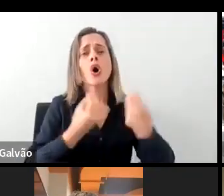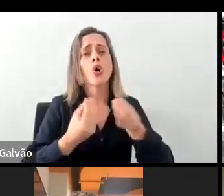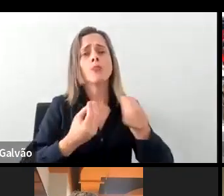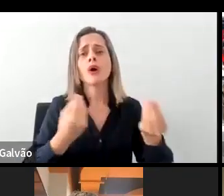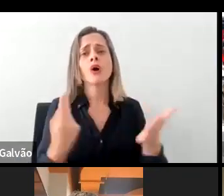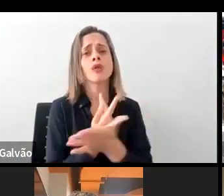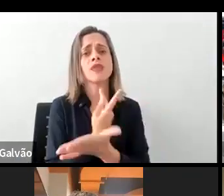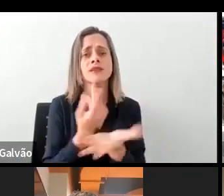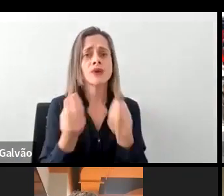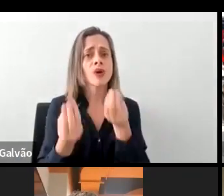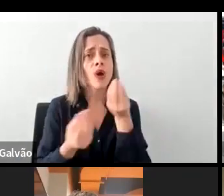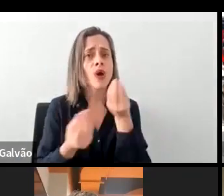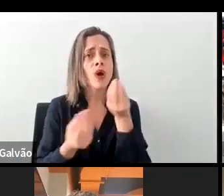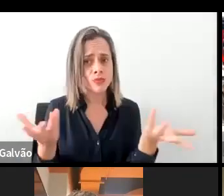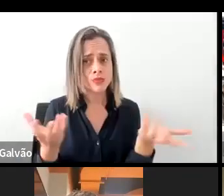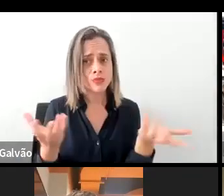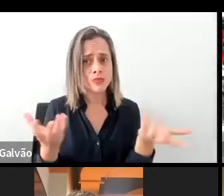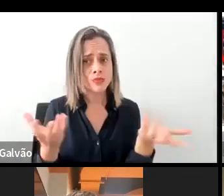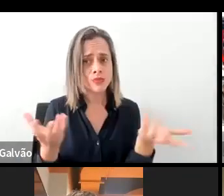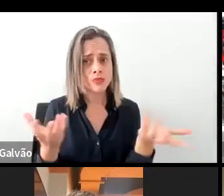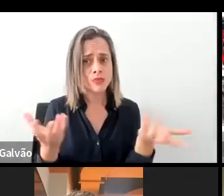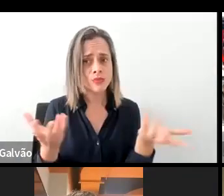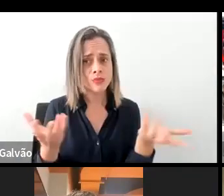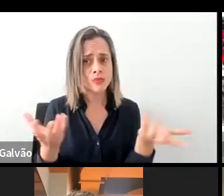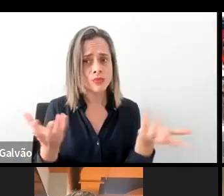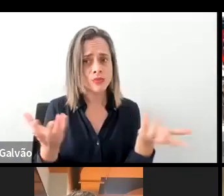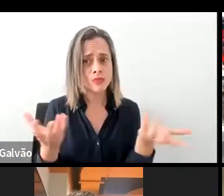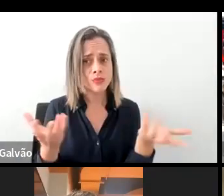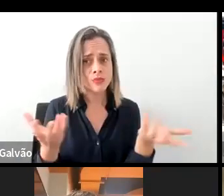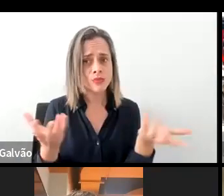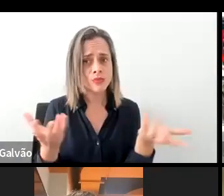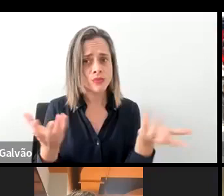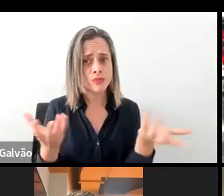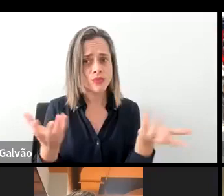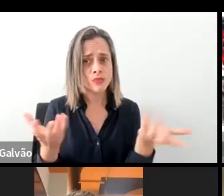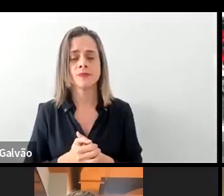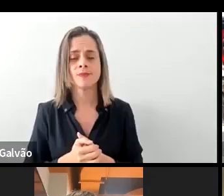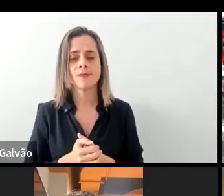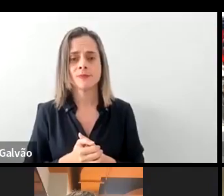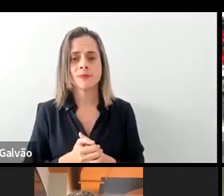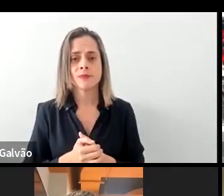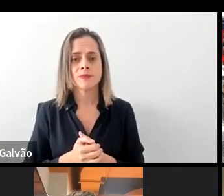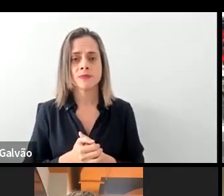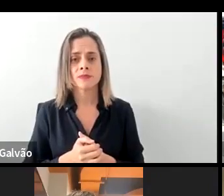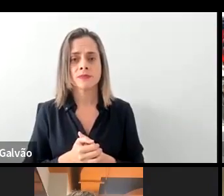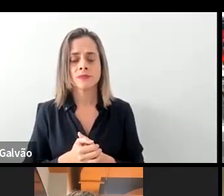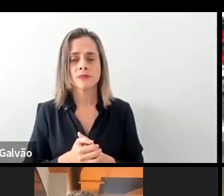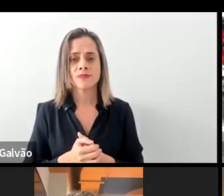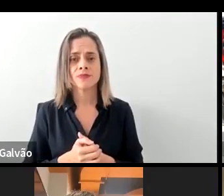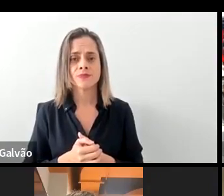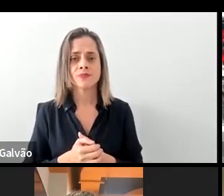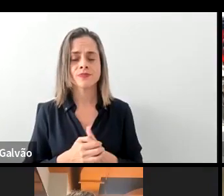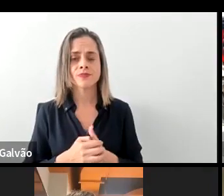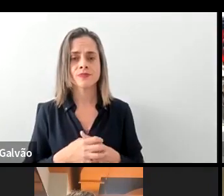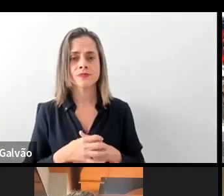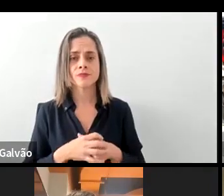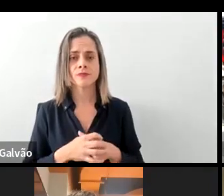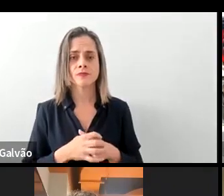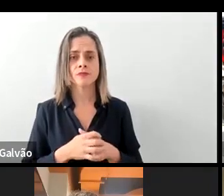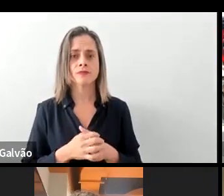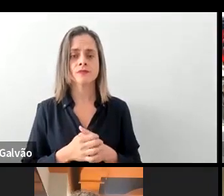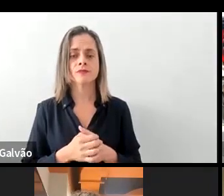Well, thank you. Thank you Peter, very much. I don't know if you wanted to answer this question because it's a little bit out of what we